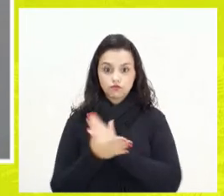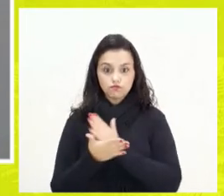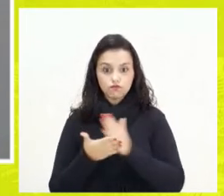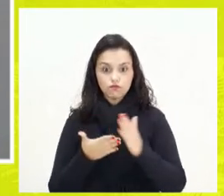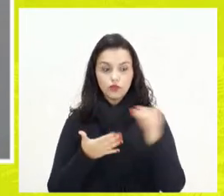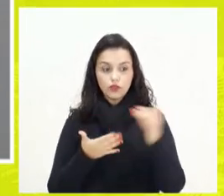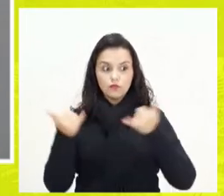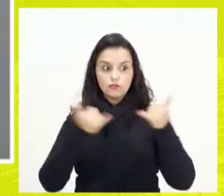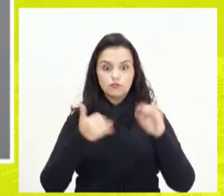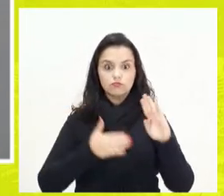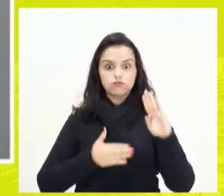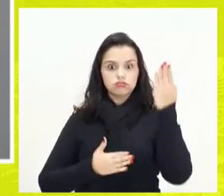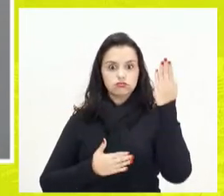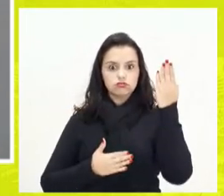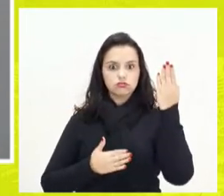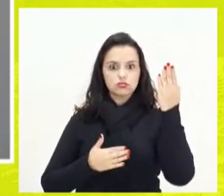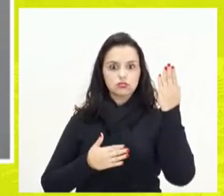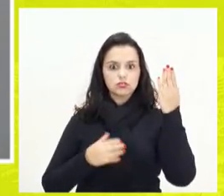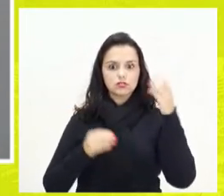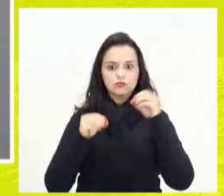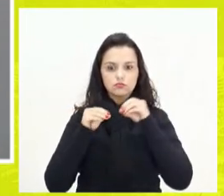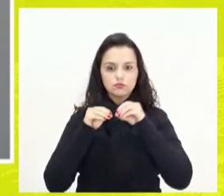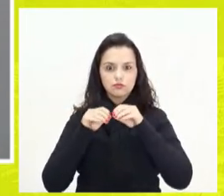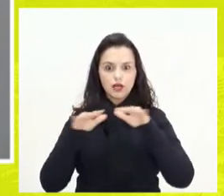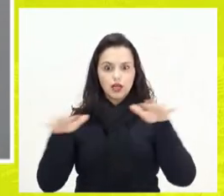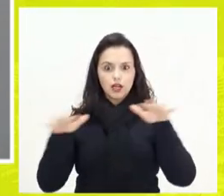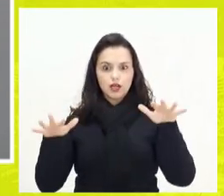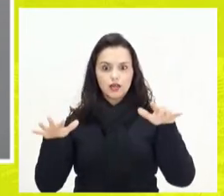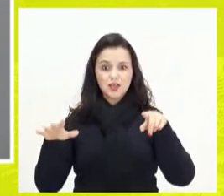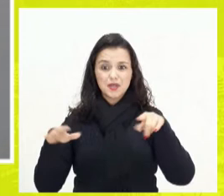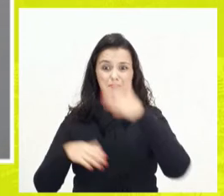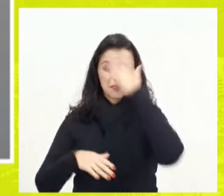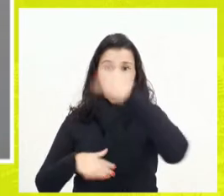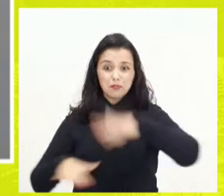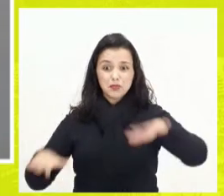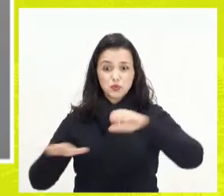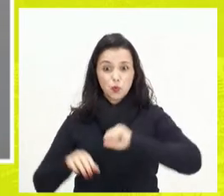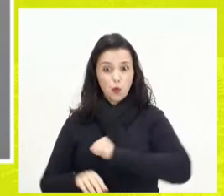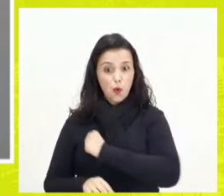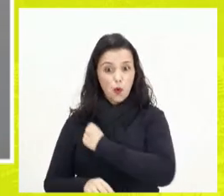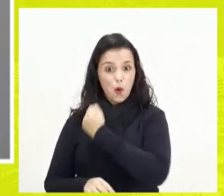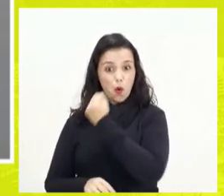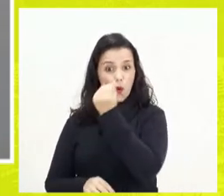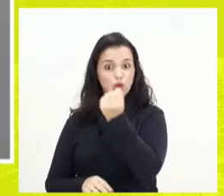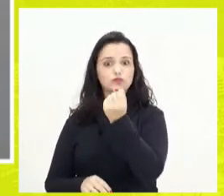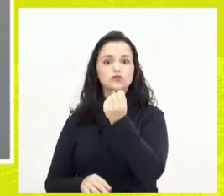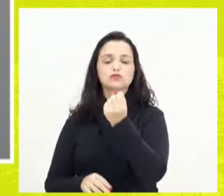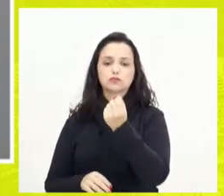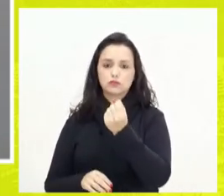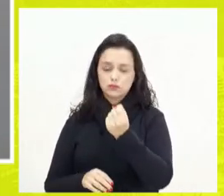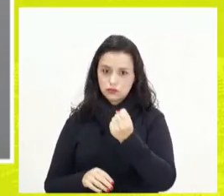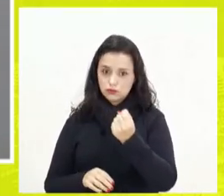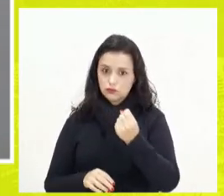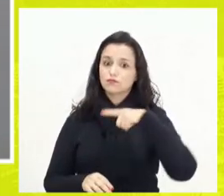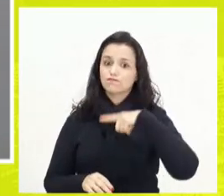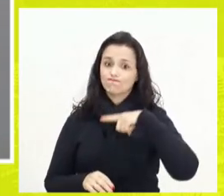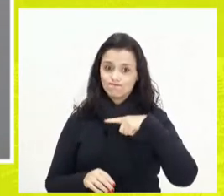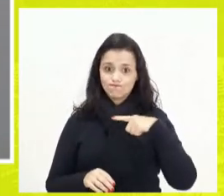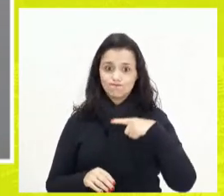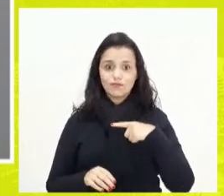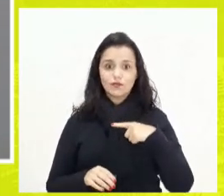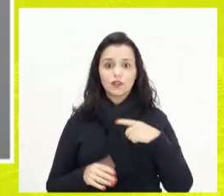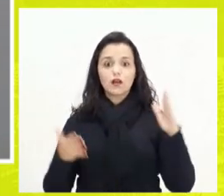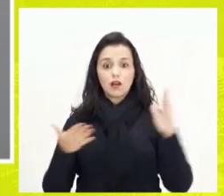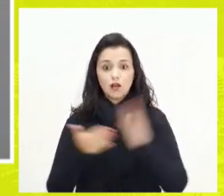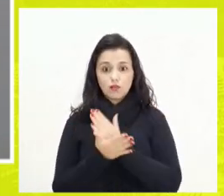to see that this information feeds anger they feed pains